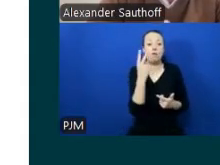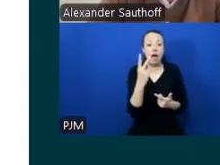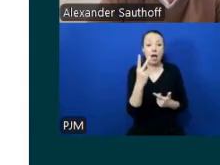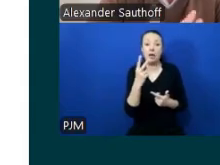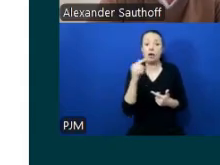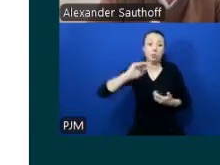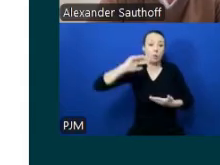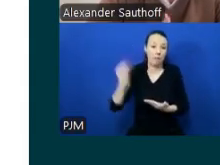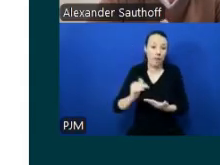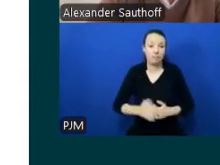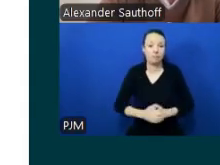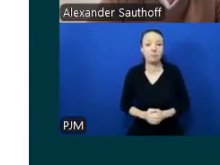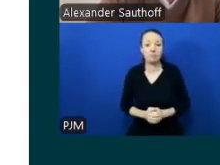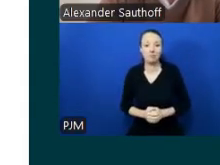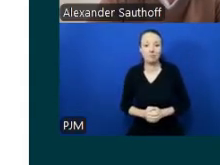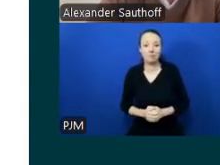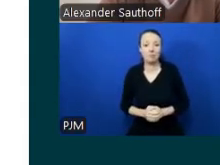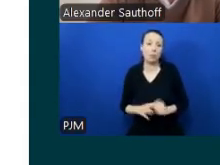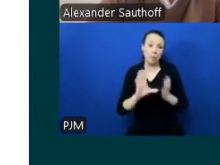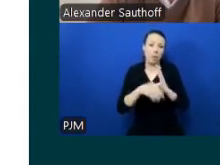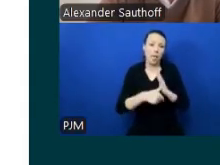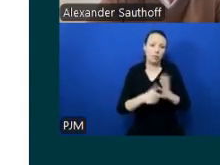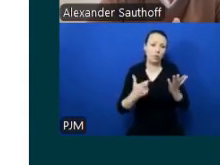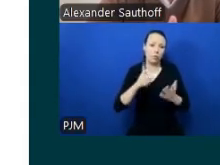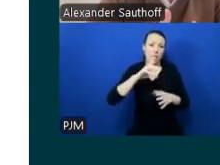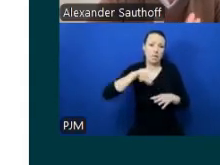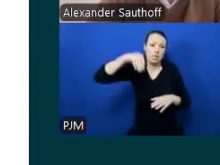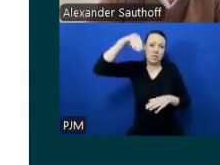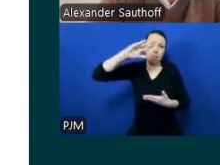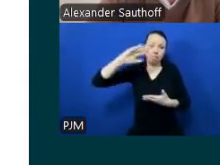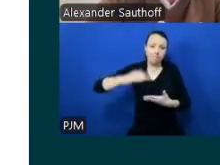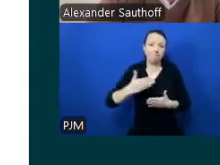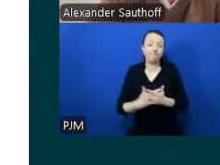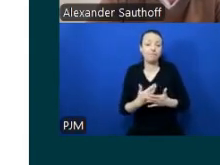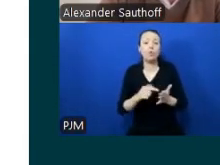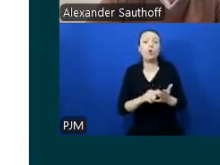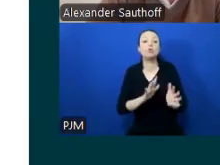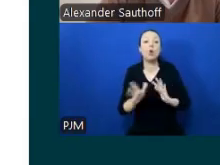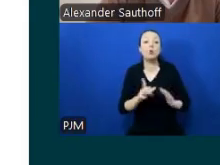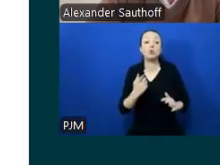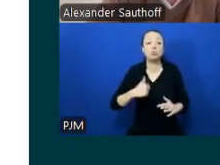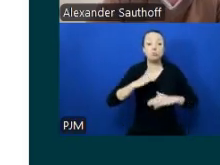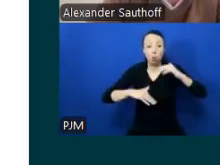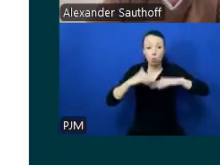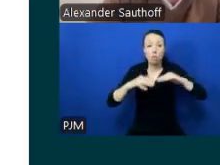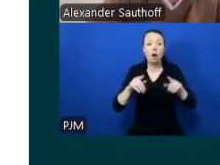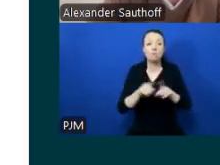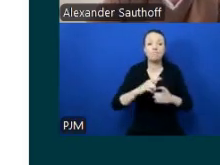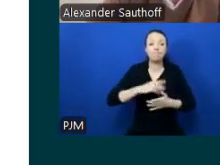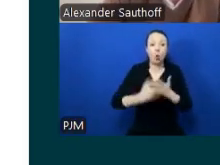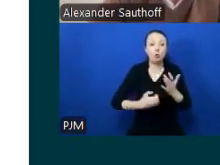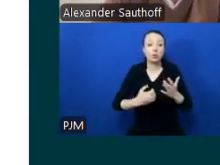because how we build and operate cities directly contributes to global